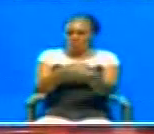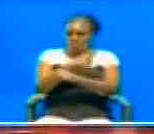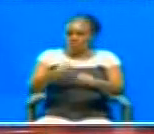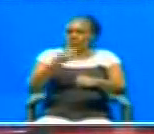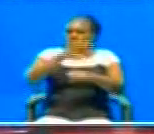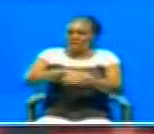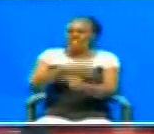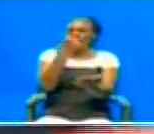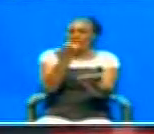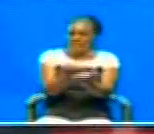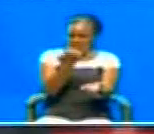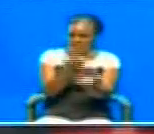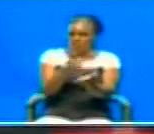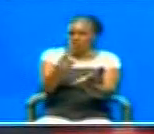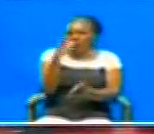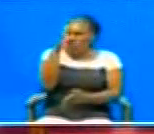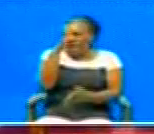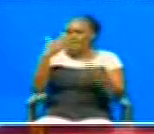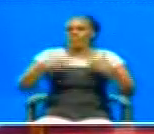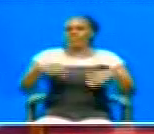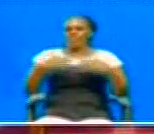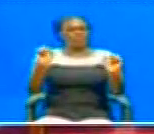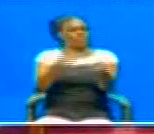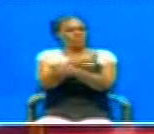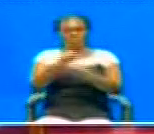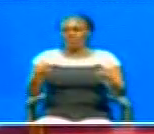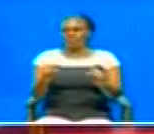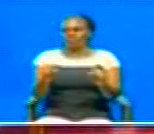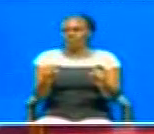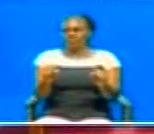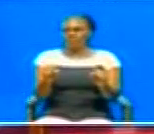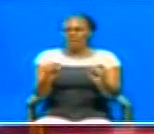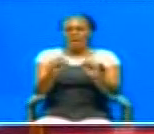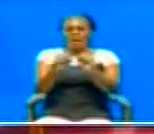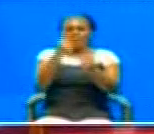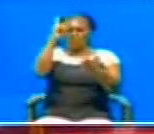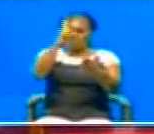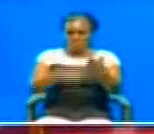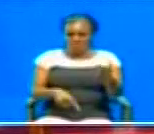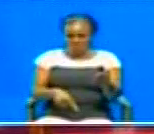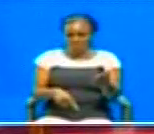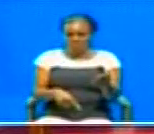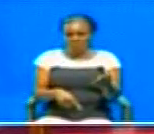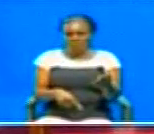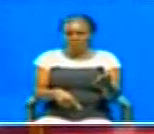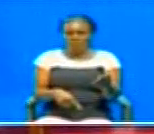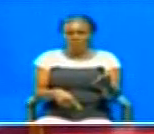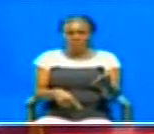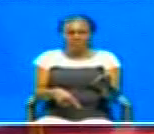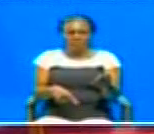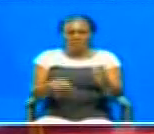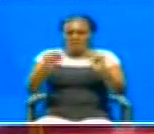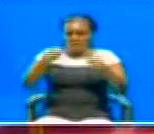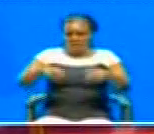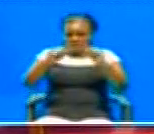the back door, yeah, by tricking people. But I asked you earlier, yeah, on, Tony, yeah, what's going to happen here? What's going to happen? Is it going to blow over? You didn't agree with me